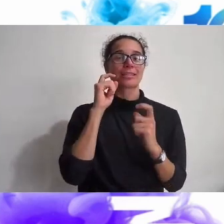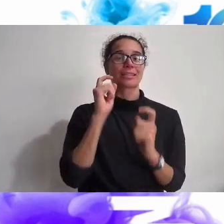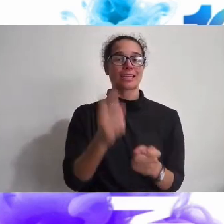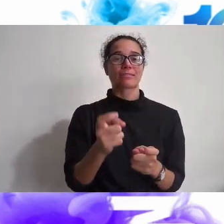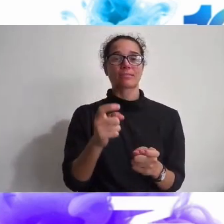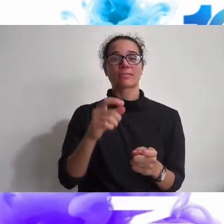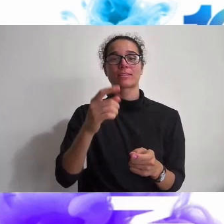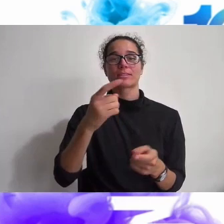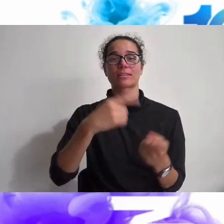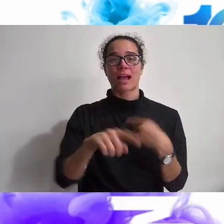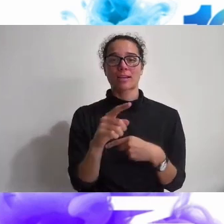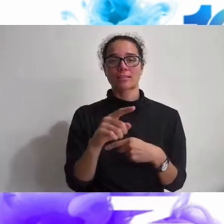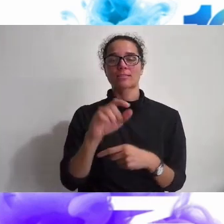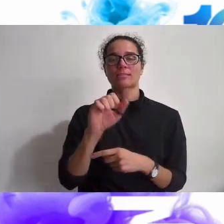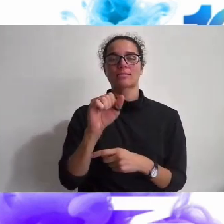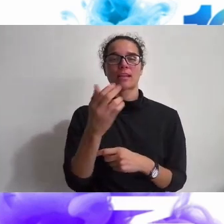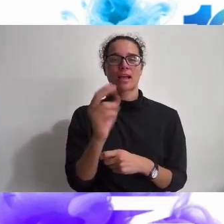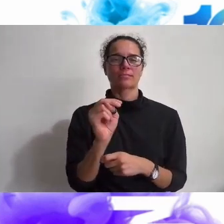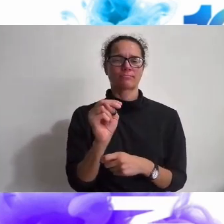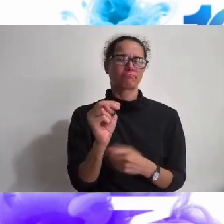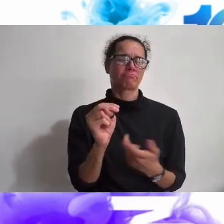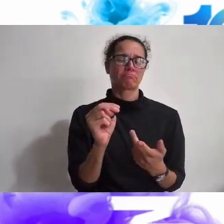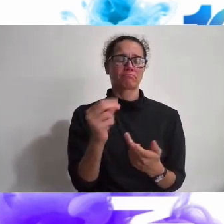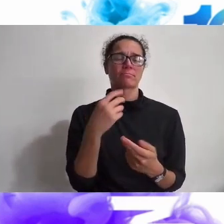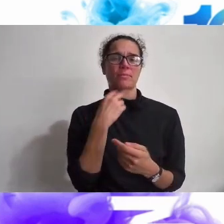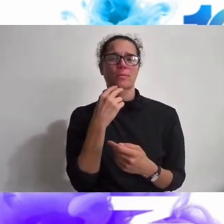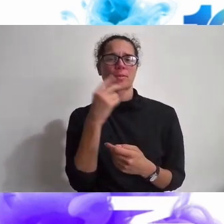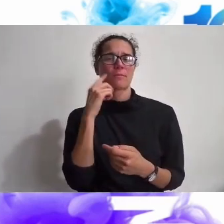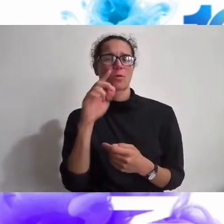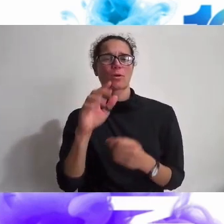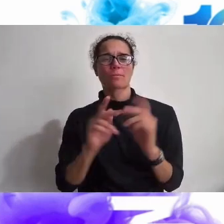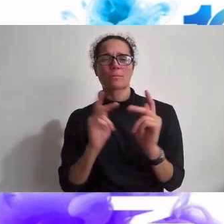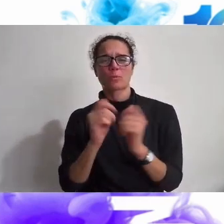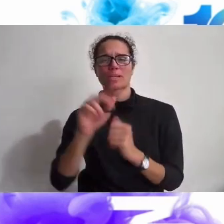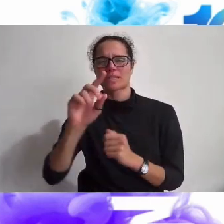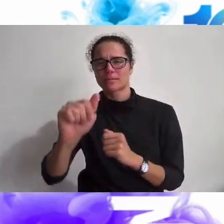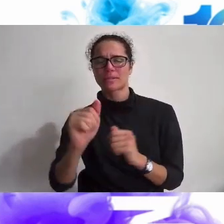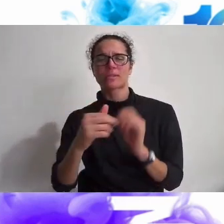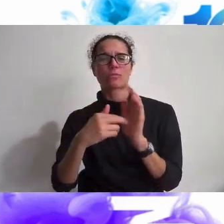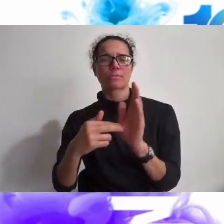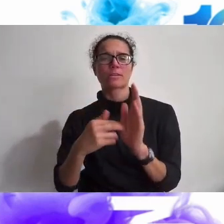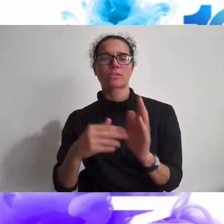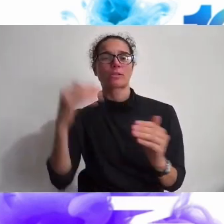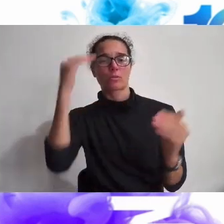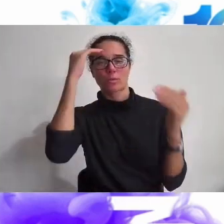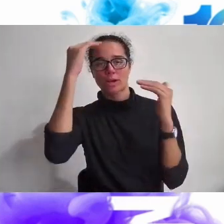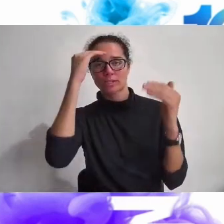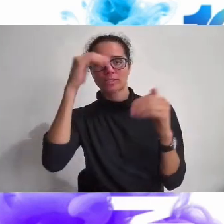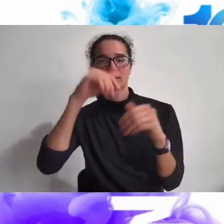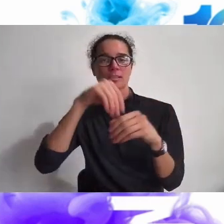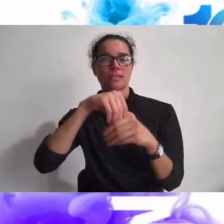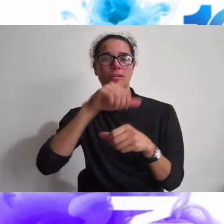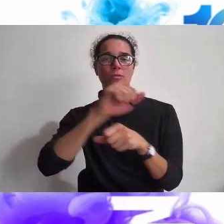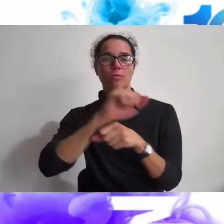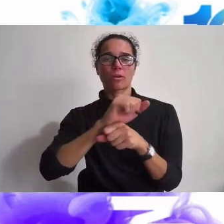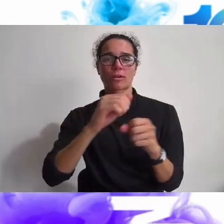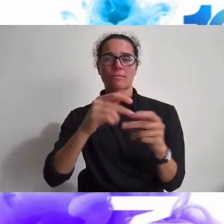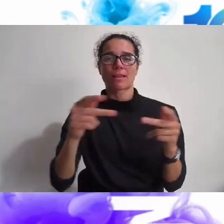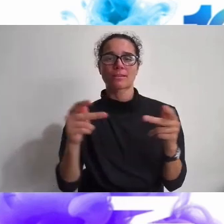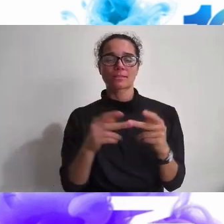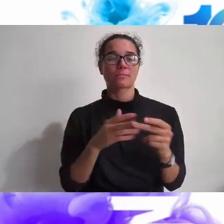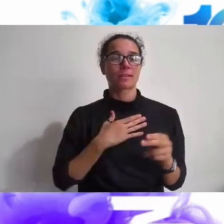for disability representation and awareness in the workplace. My name is Jose